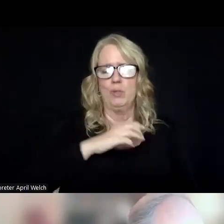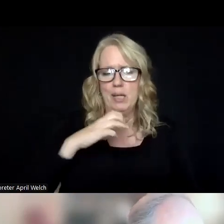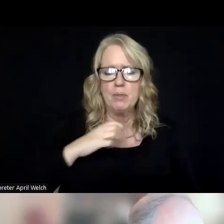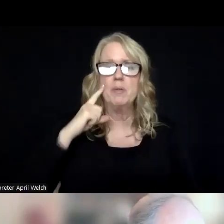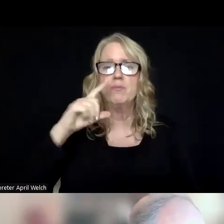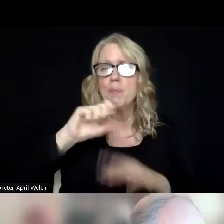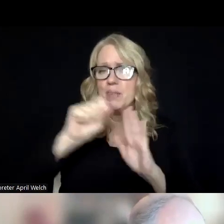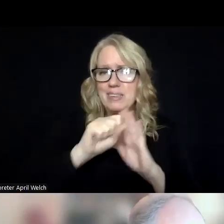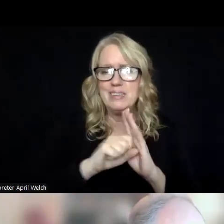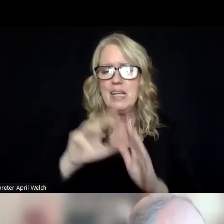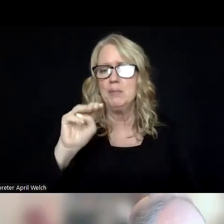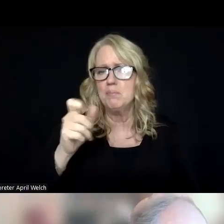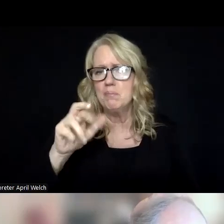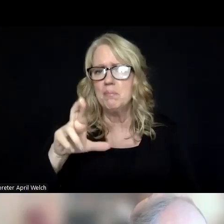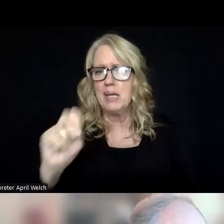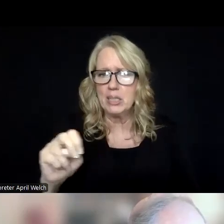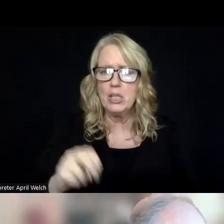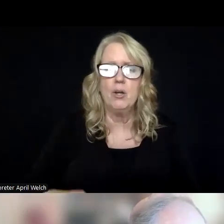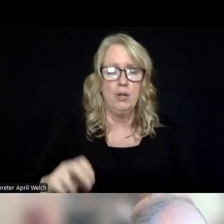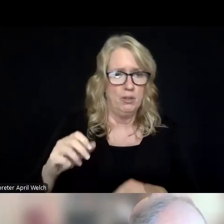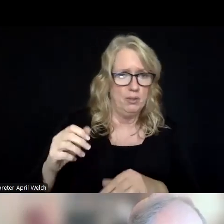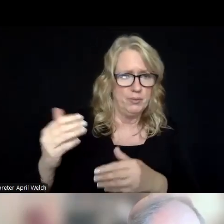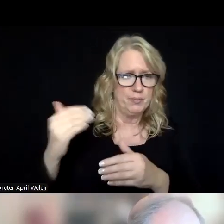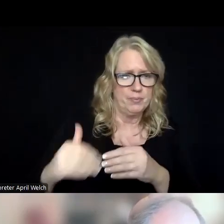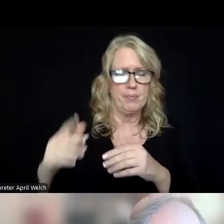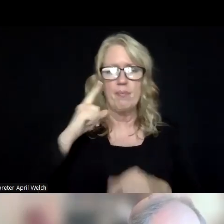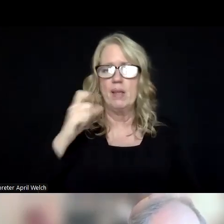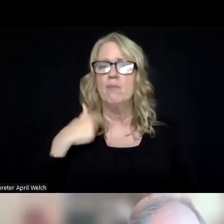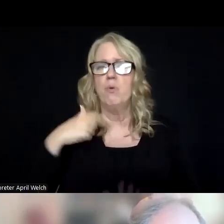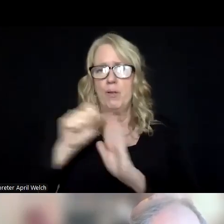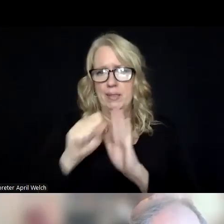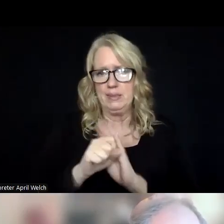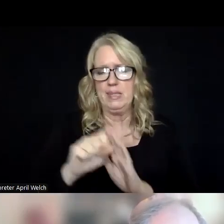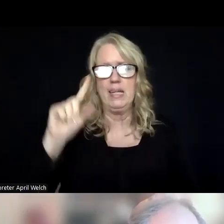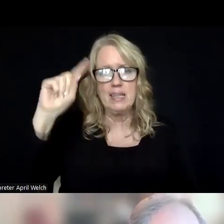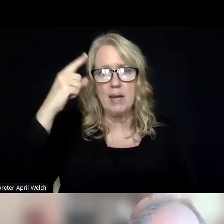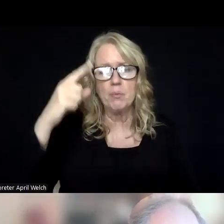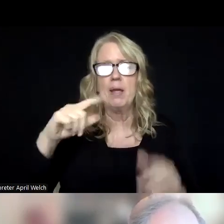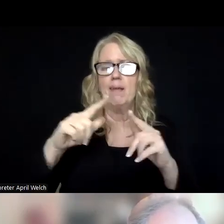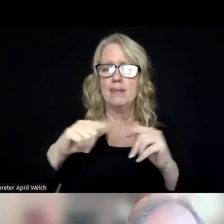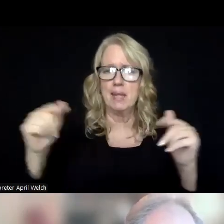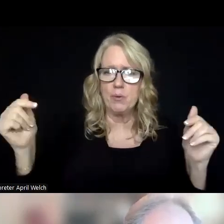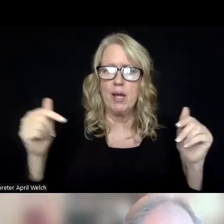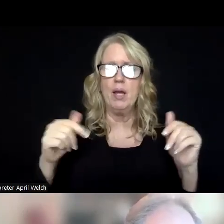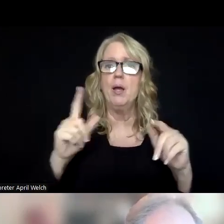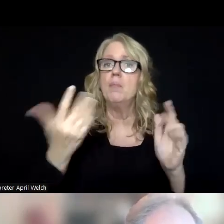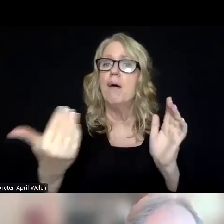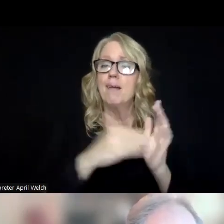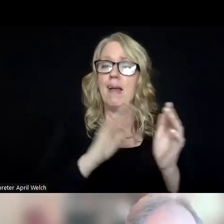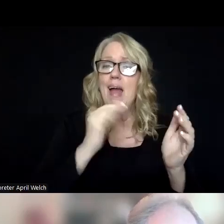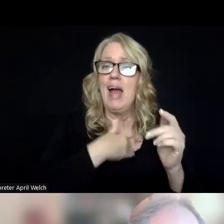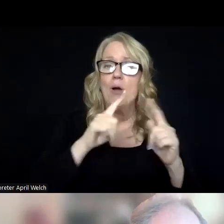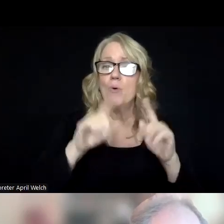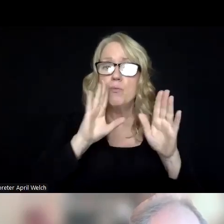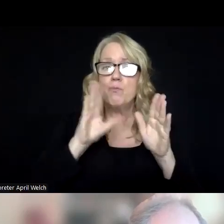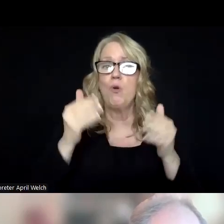Directors Association, from the Council of State Governments, etc. But again, our focus is really to try